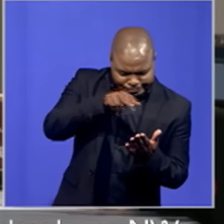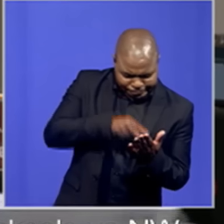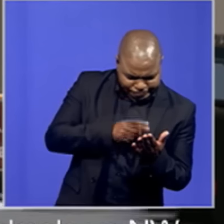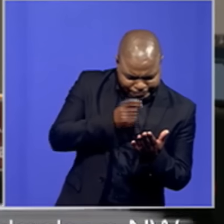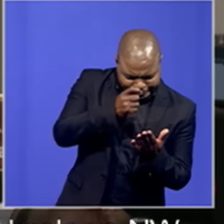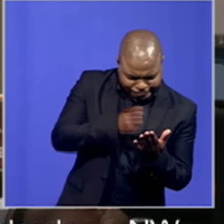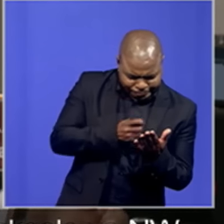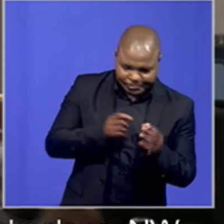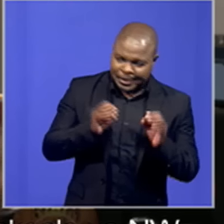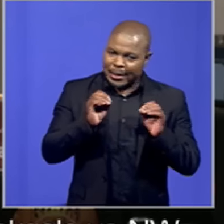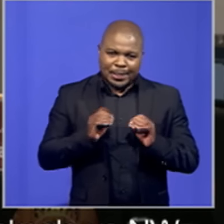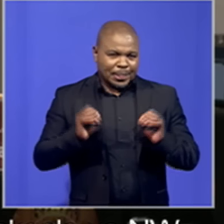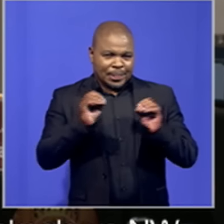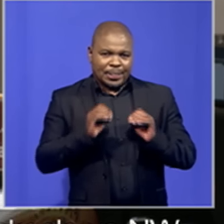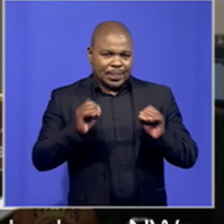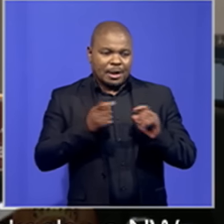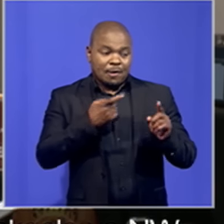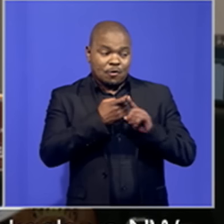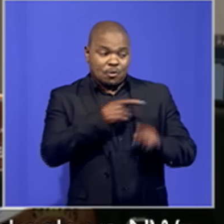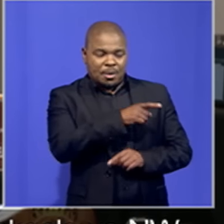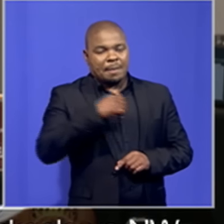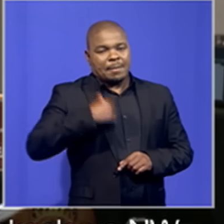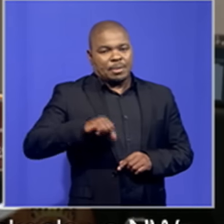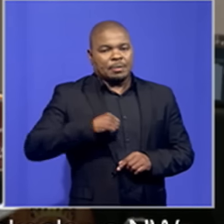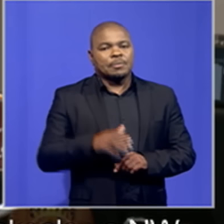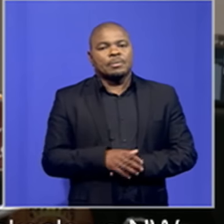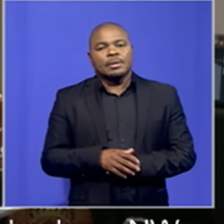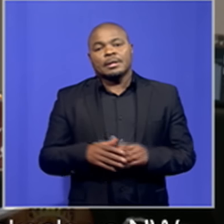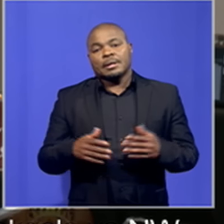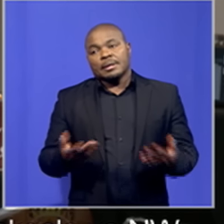the file from the municipality. And then